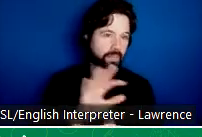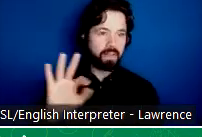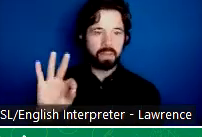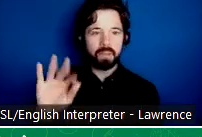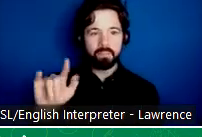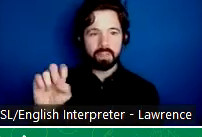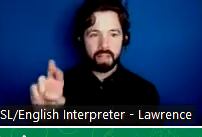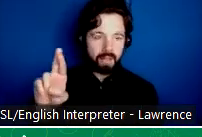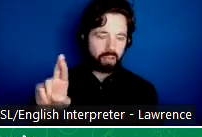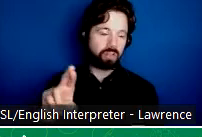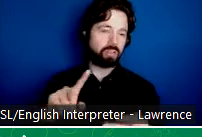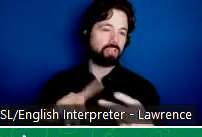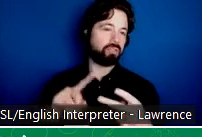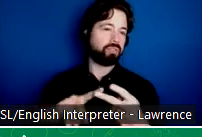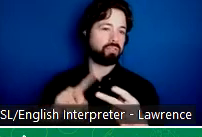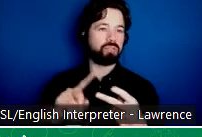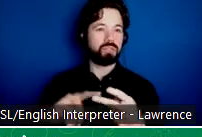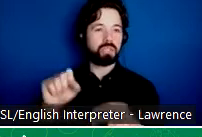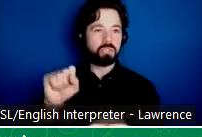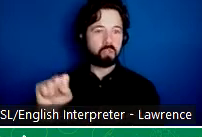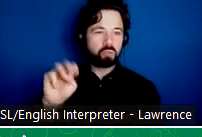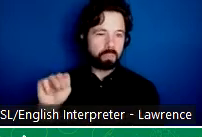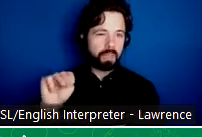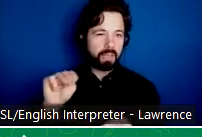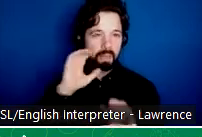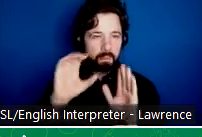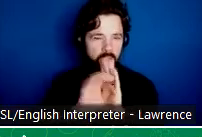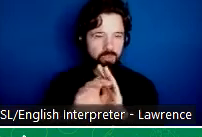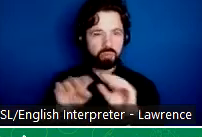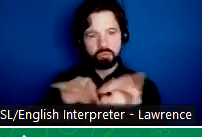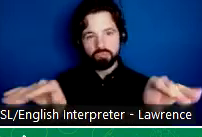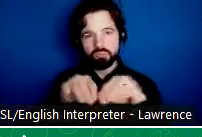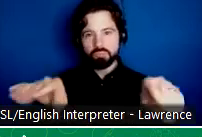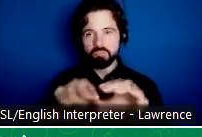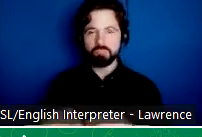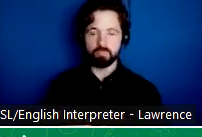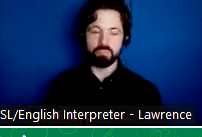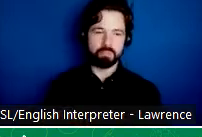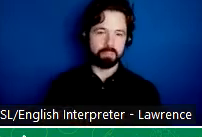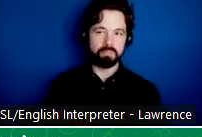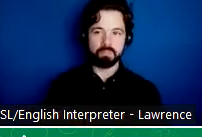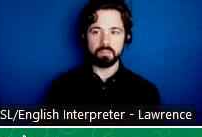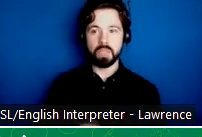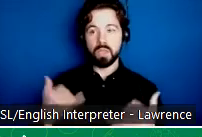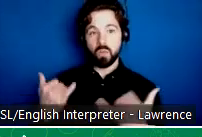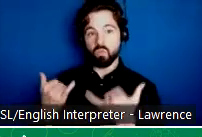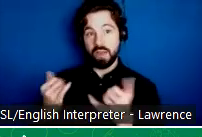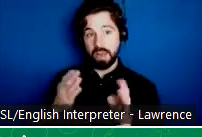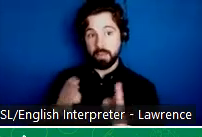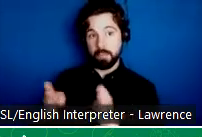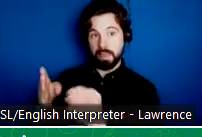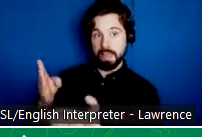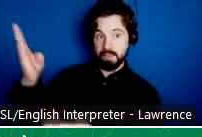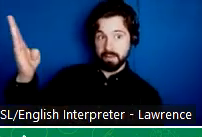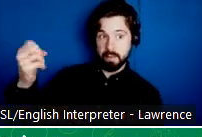these materials will be released as soon as we can. We, like we previously mentioned, we need to have our plan approved